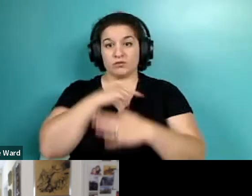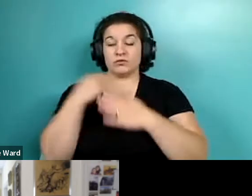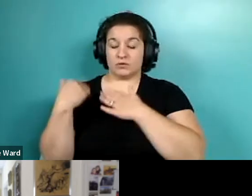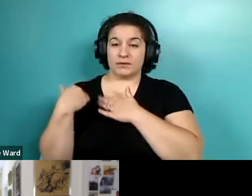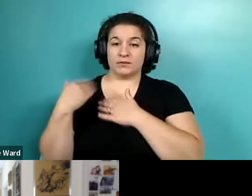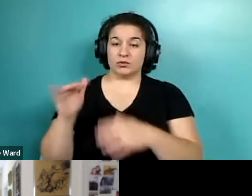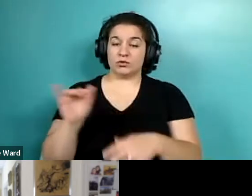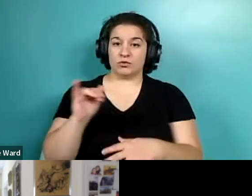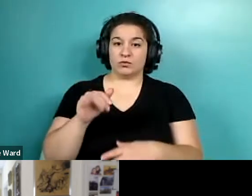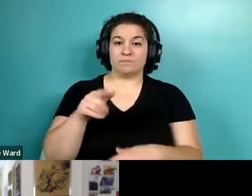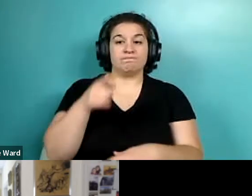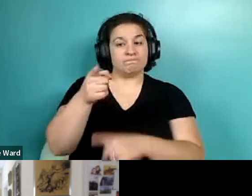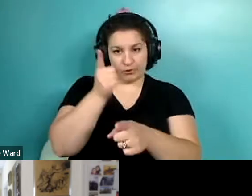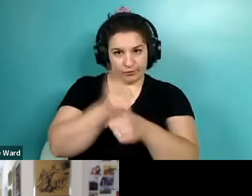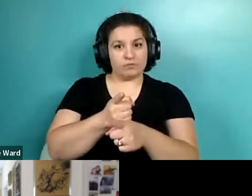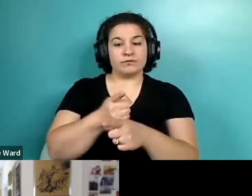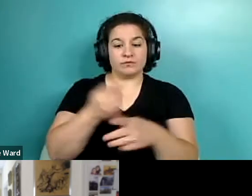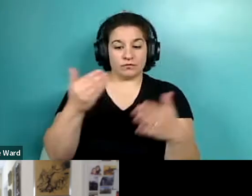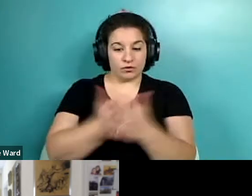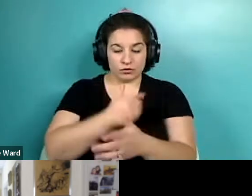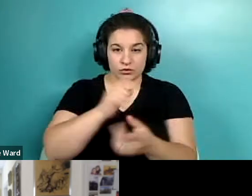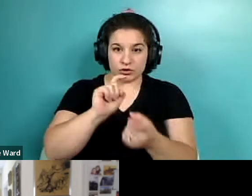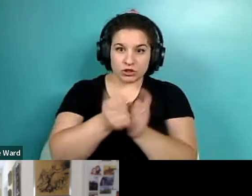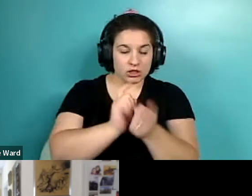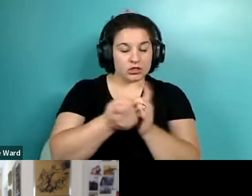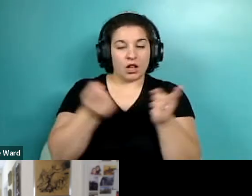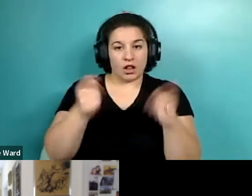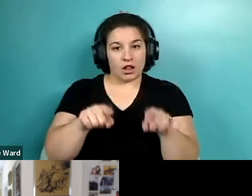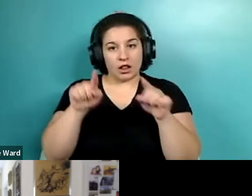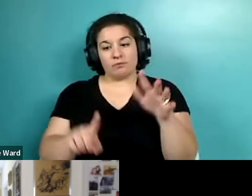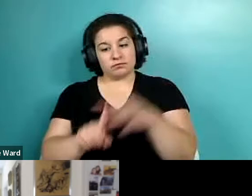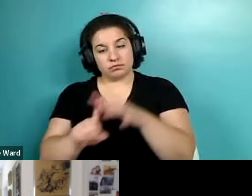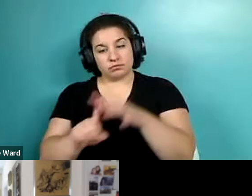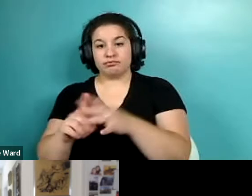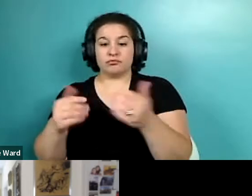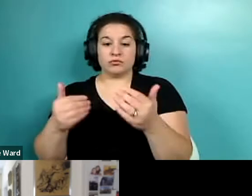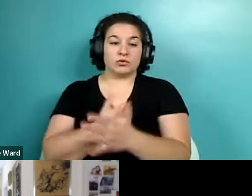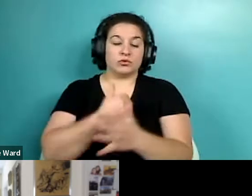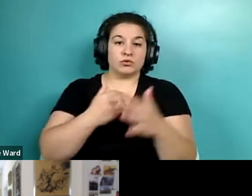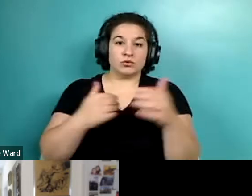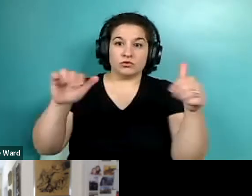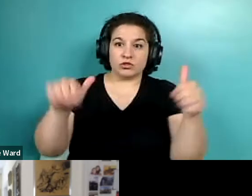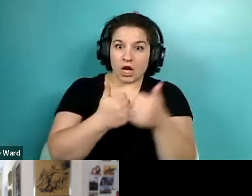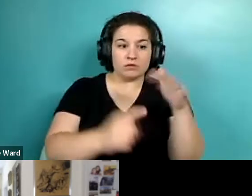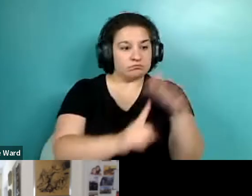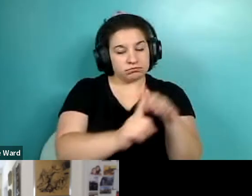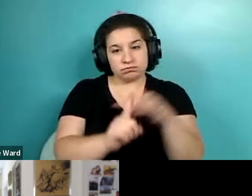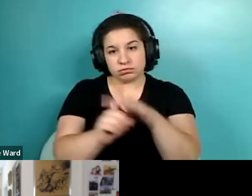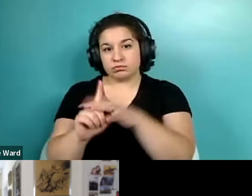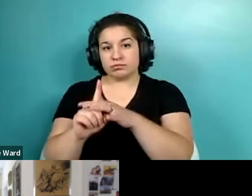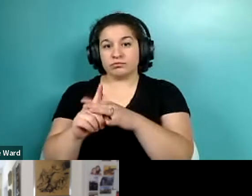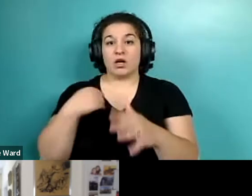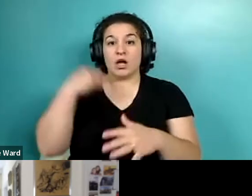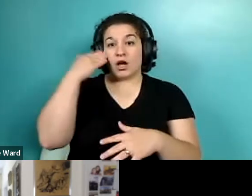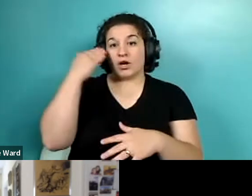you're right, new changes keep coming, new challenges keep coming. I know when we started transitioning